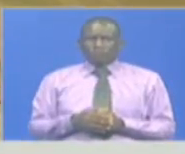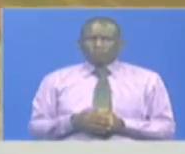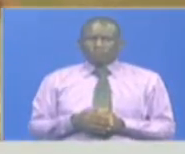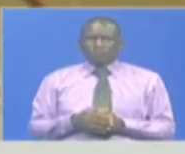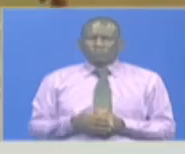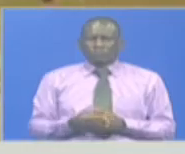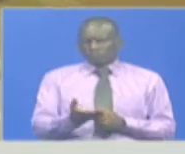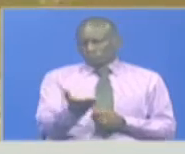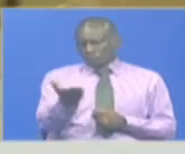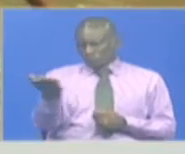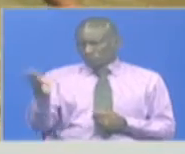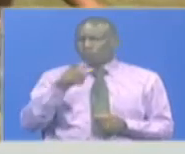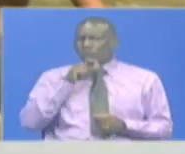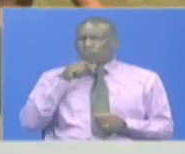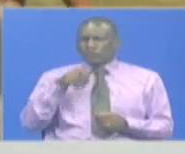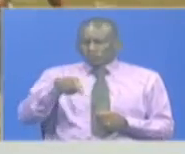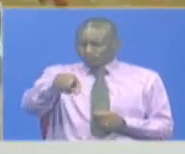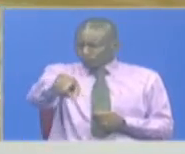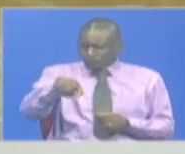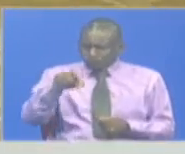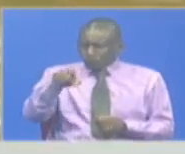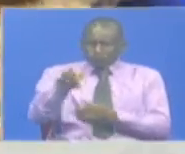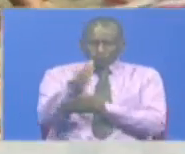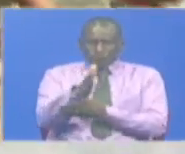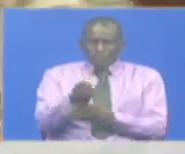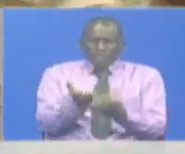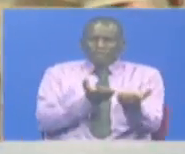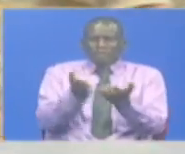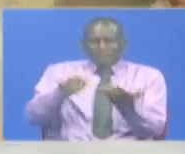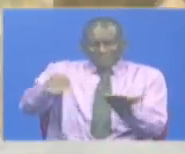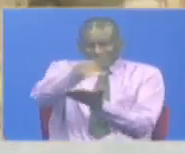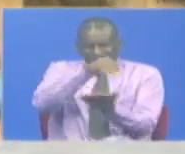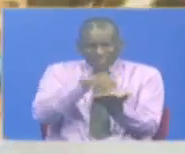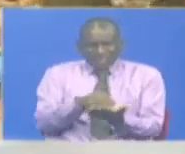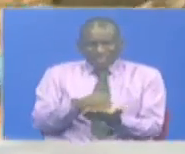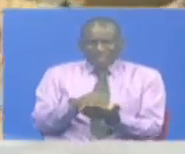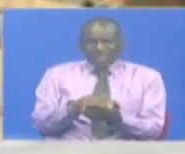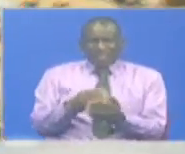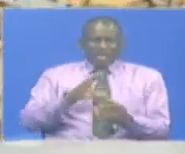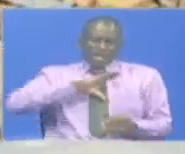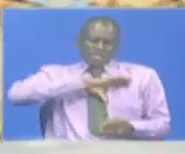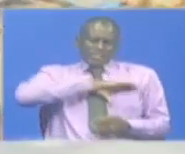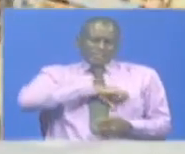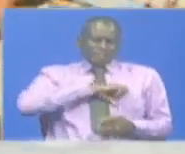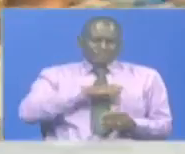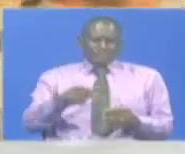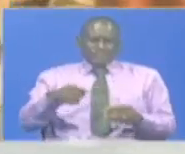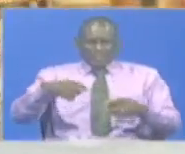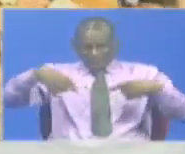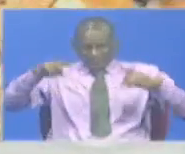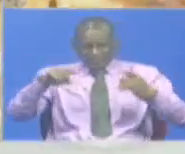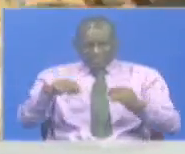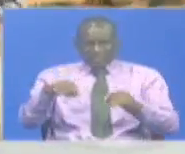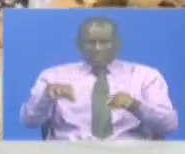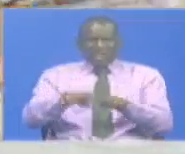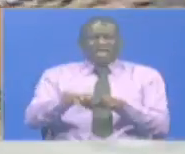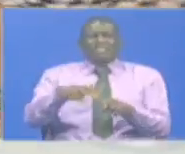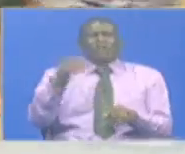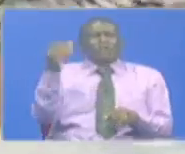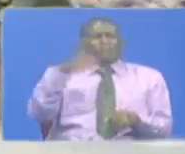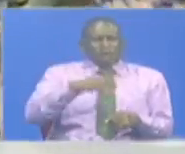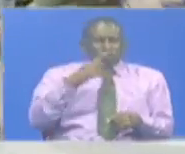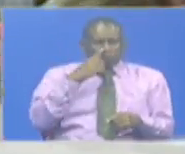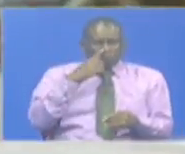These young ones are fishing in what was once a trading center. Their patience is rewarding as they return with a basin full of